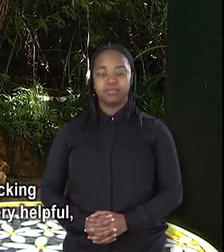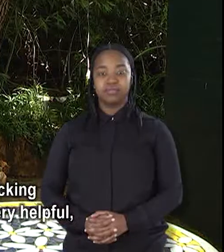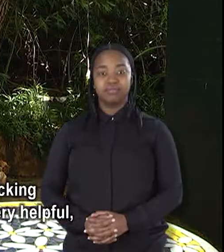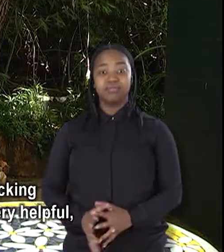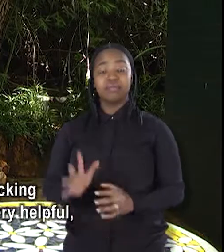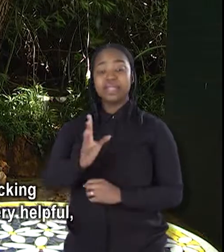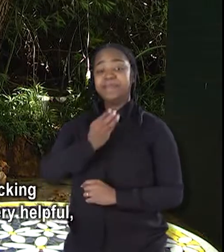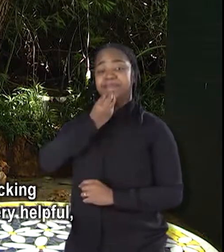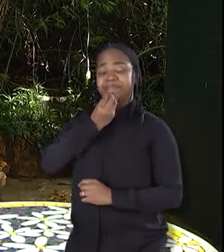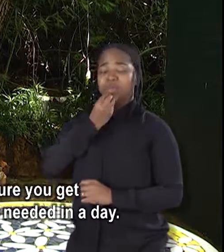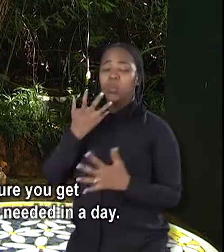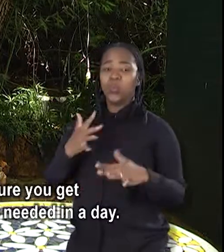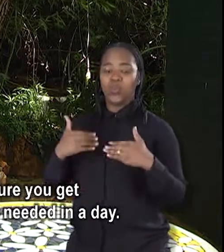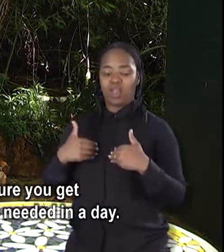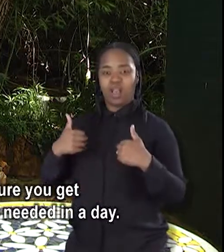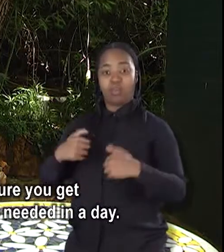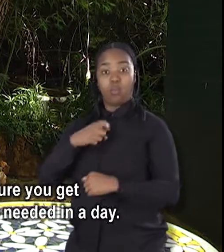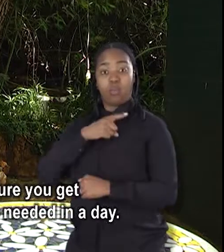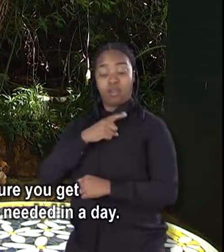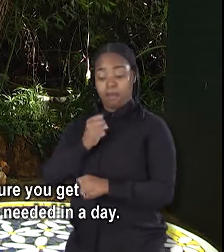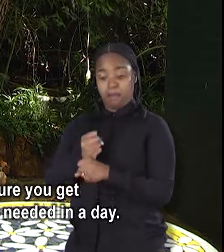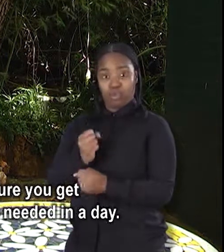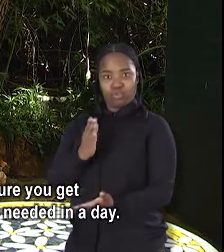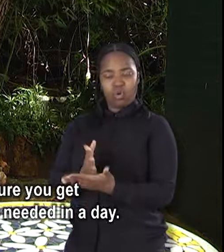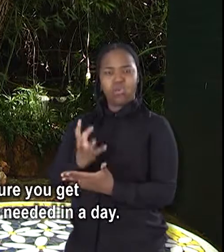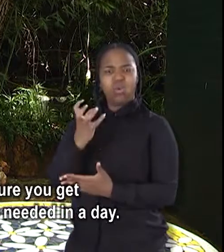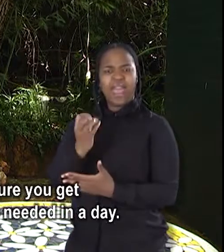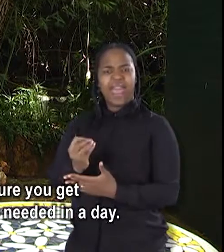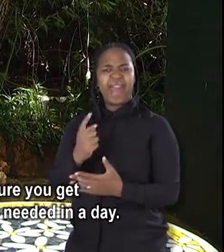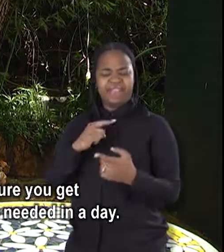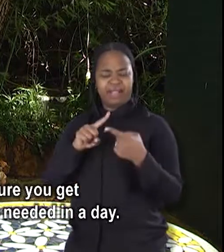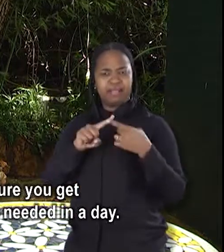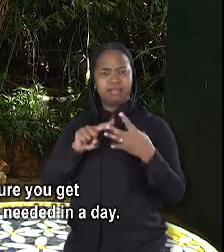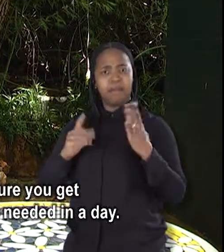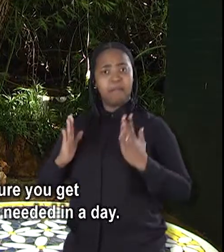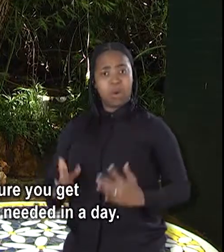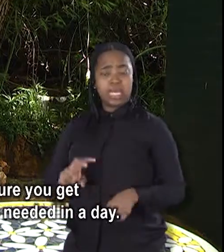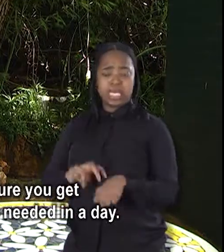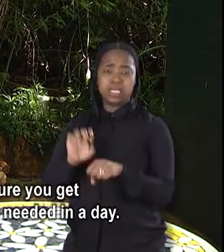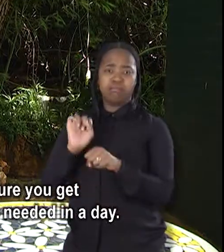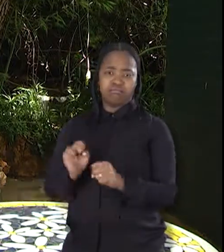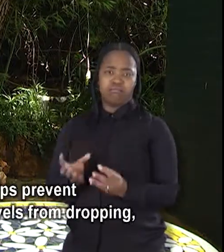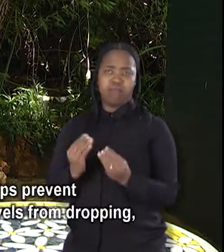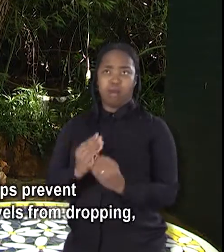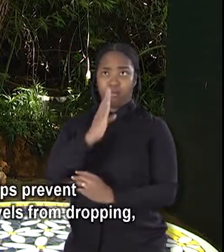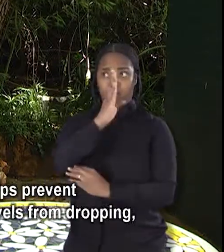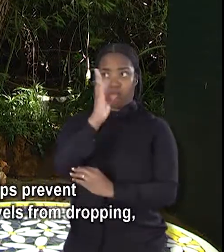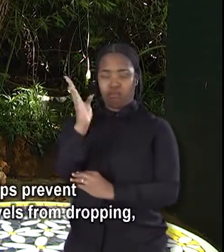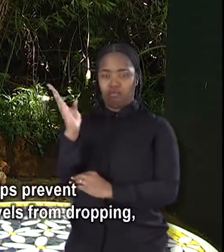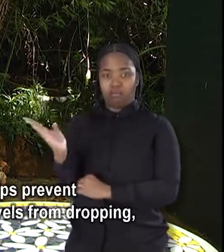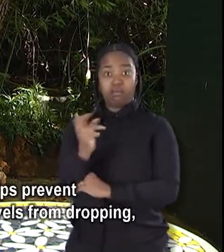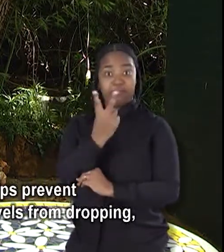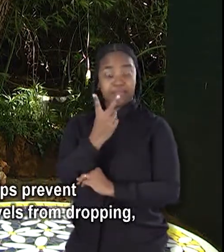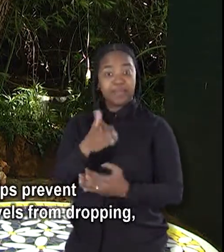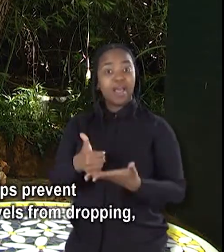Snacking can be very helpful to make sure that you get in all the nutrients that you're supposed to in a day's time It